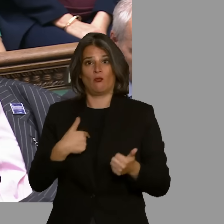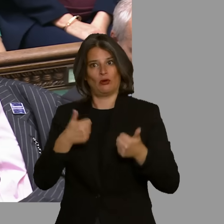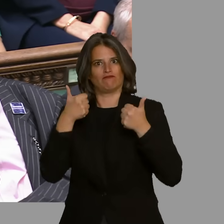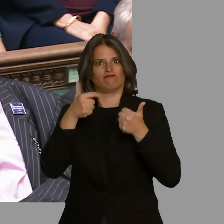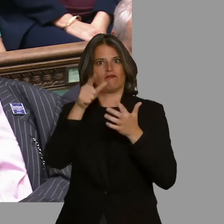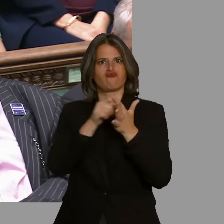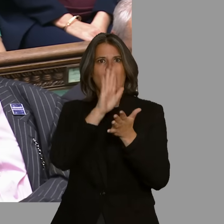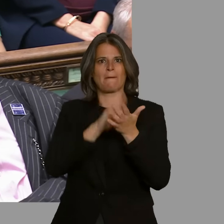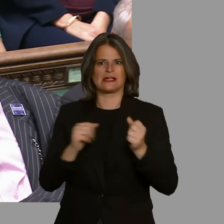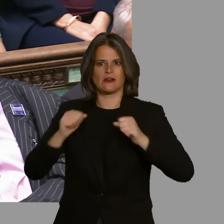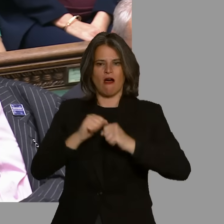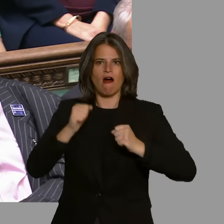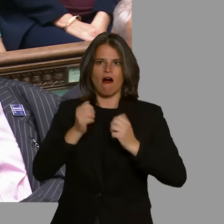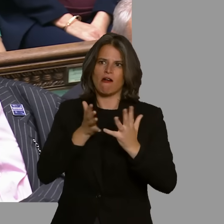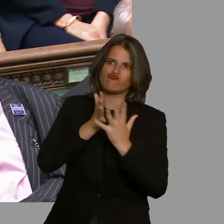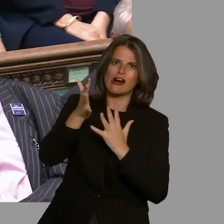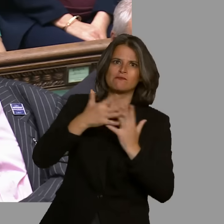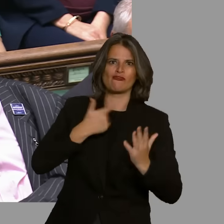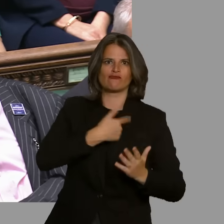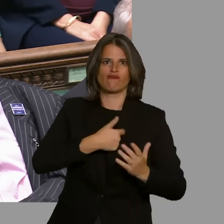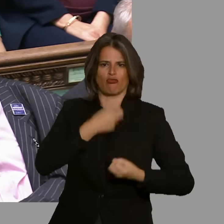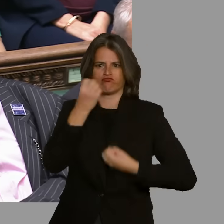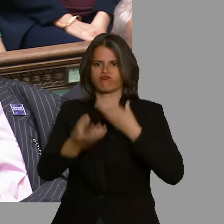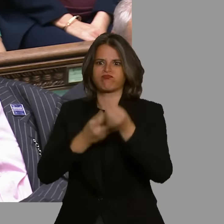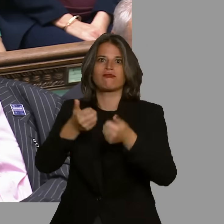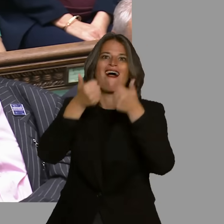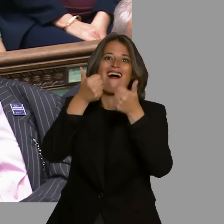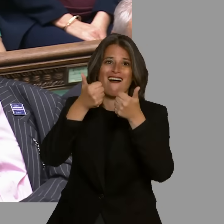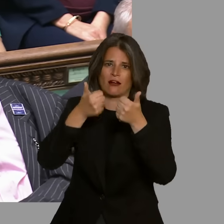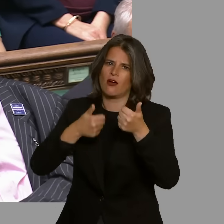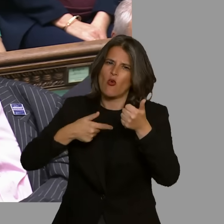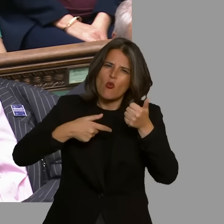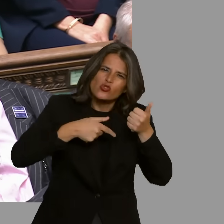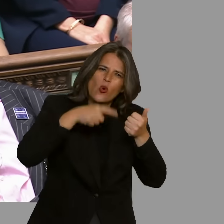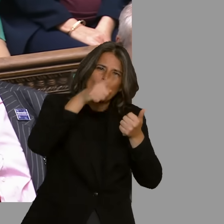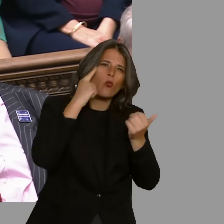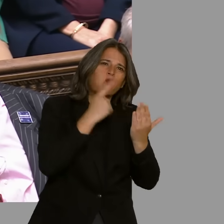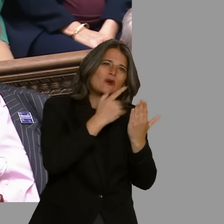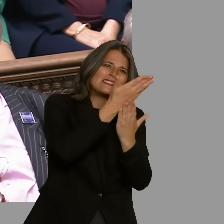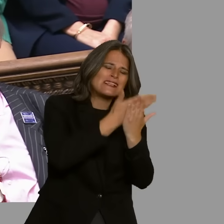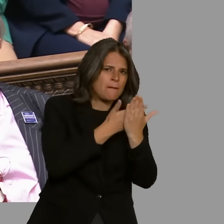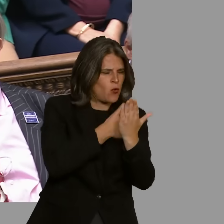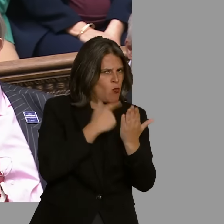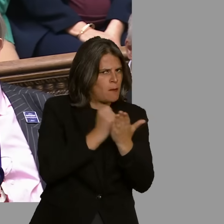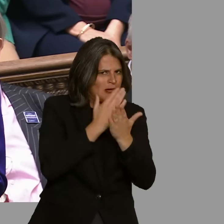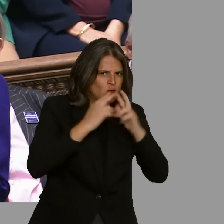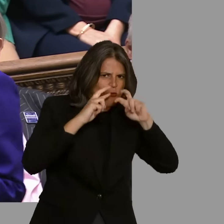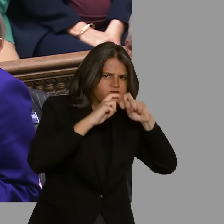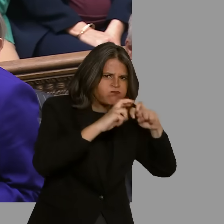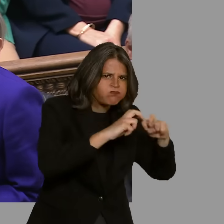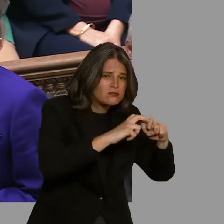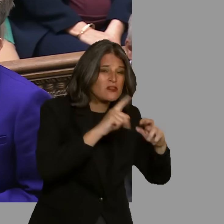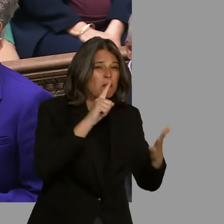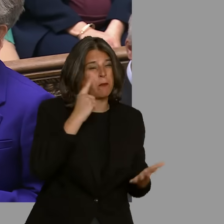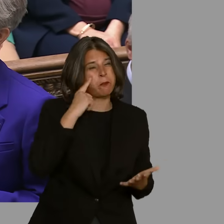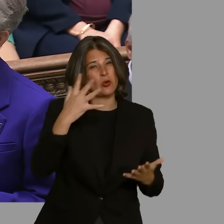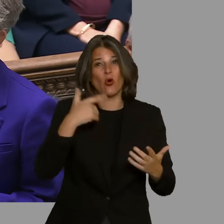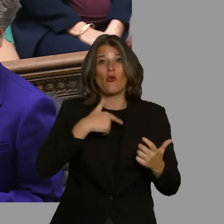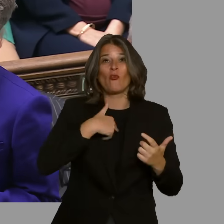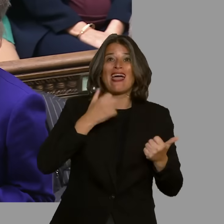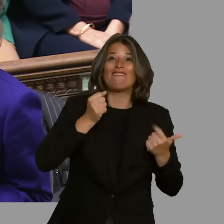Speaker, because Hong Kongers in St Albans and across the UK have settled in our communities after they have